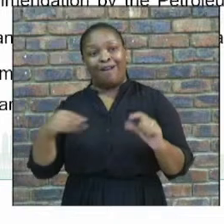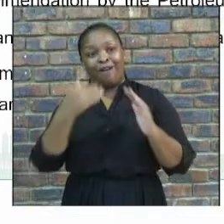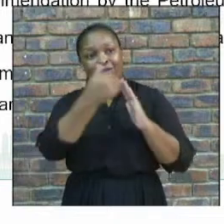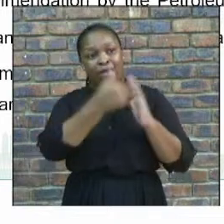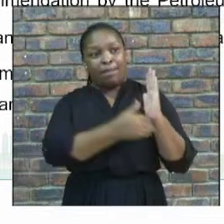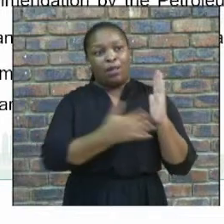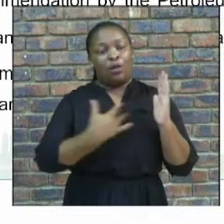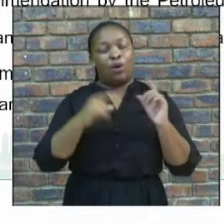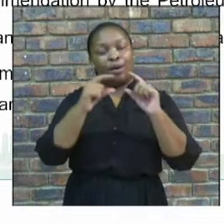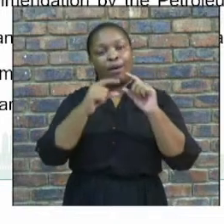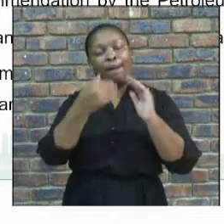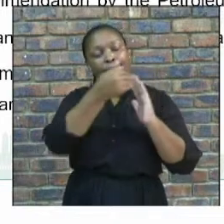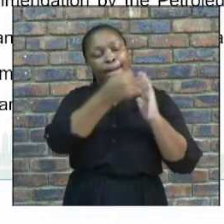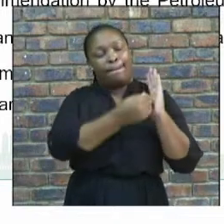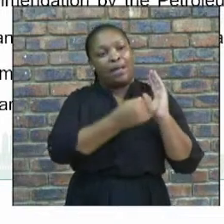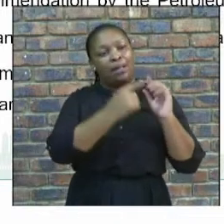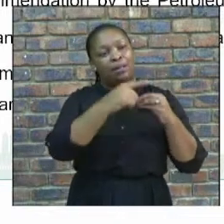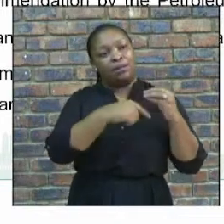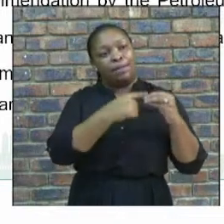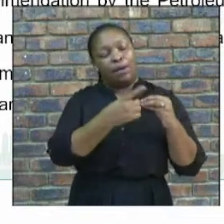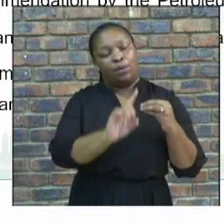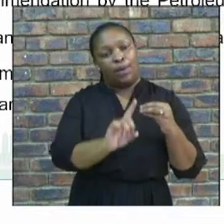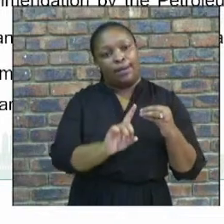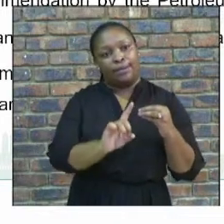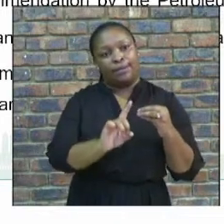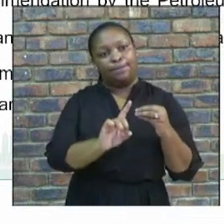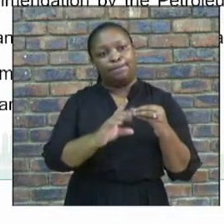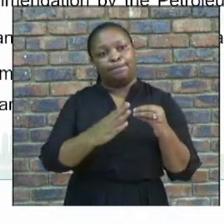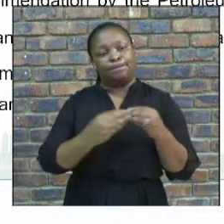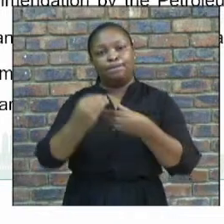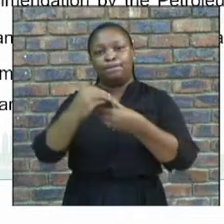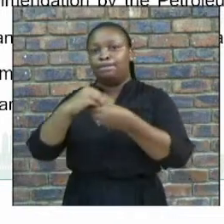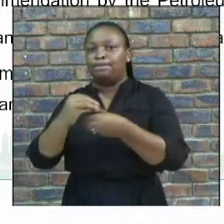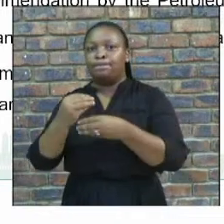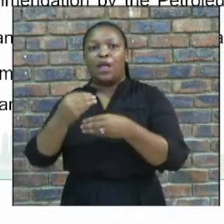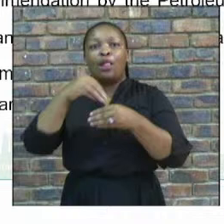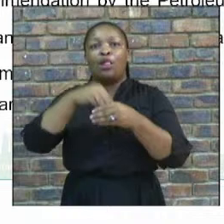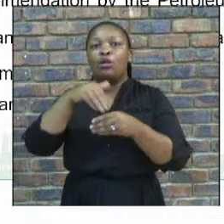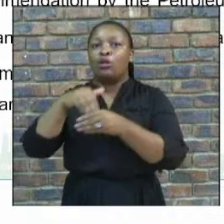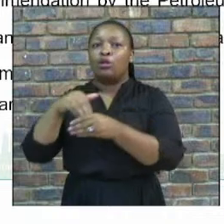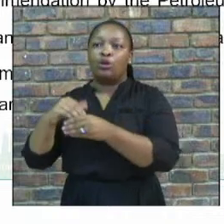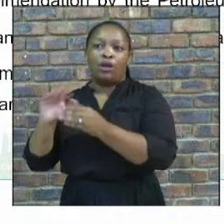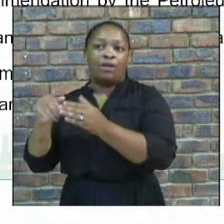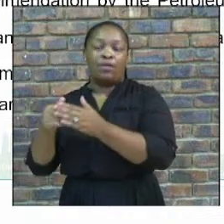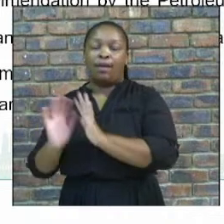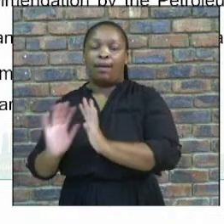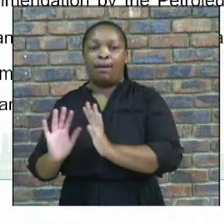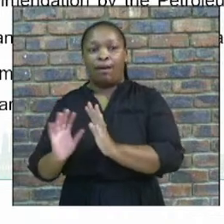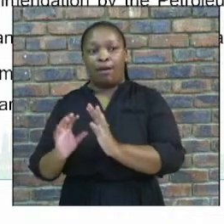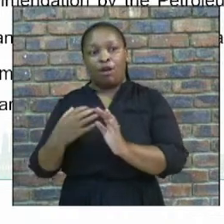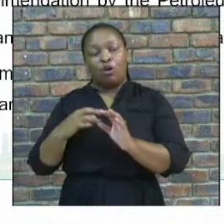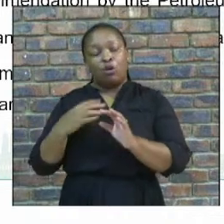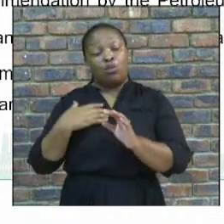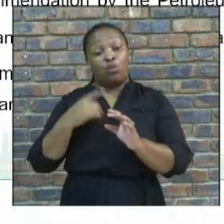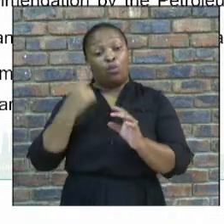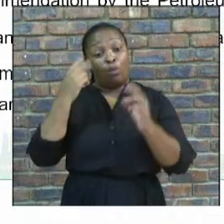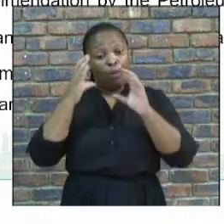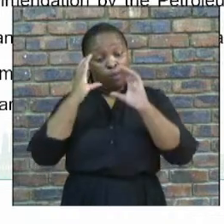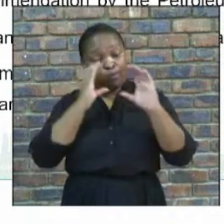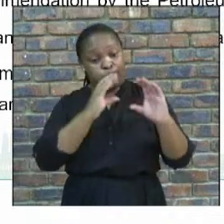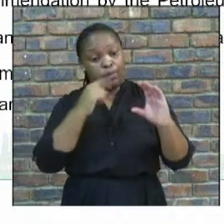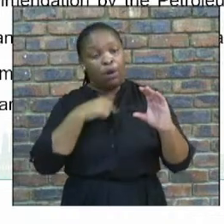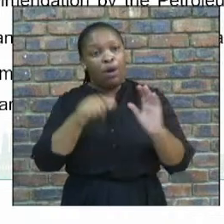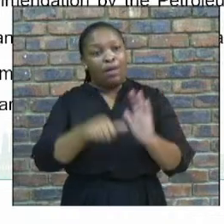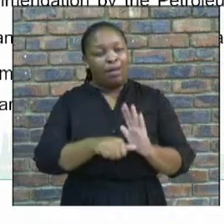provisions saying. So we have not included all the clauses of the bill. We looked at the important